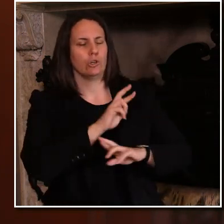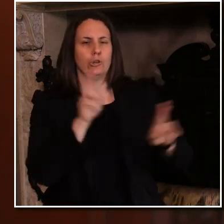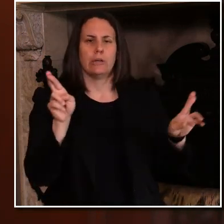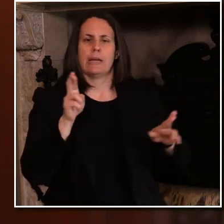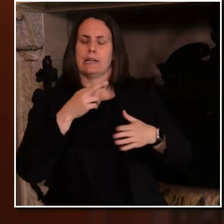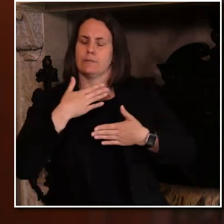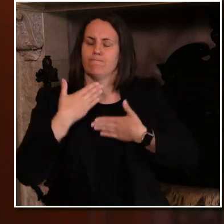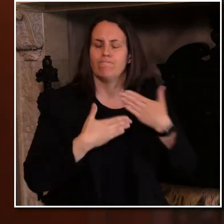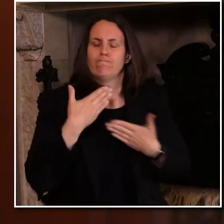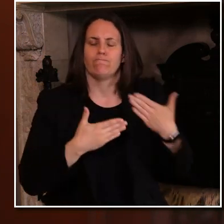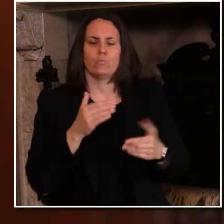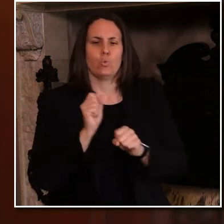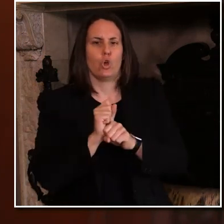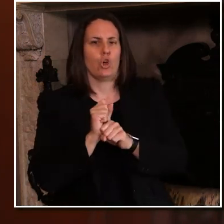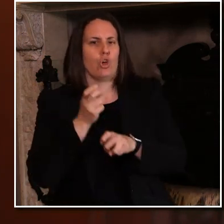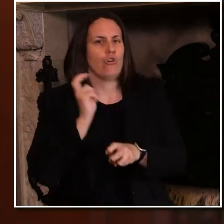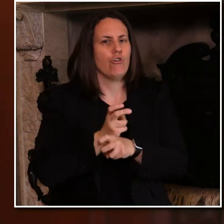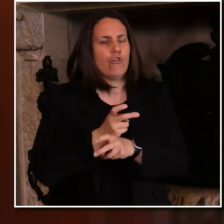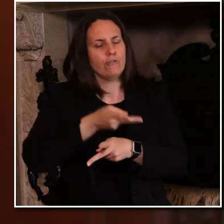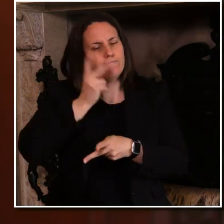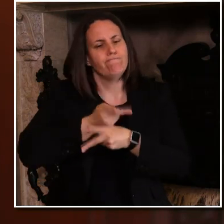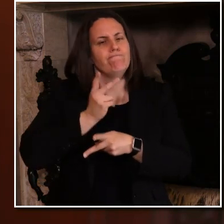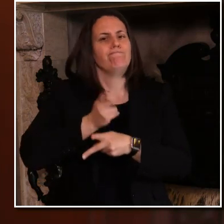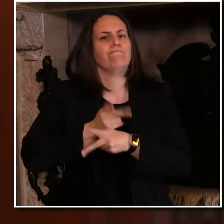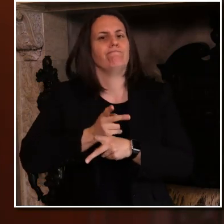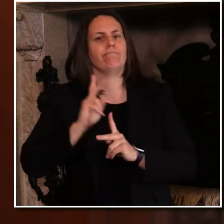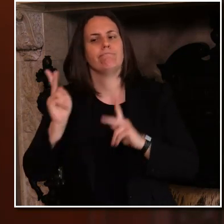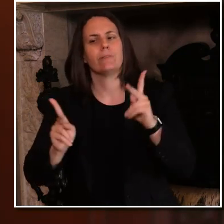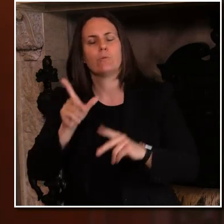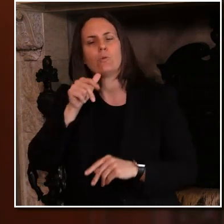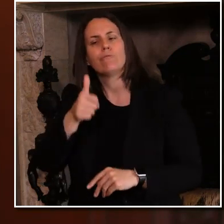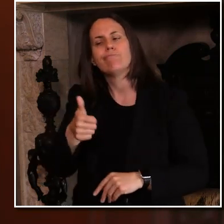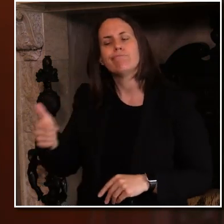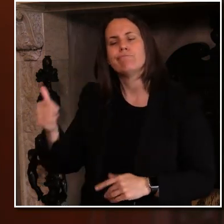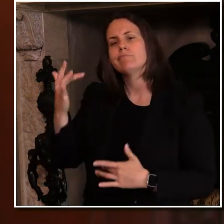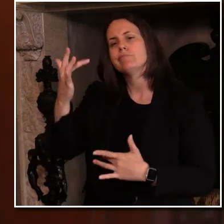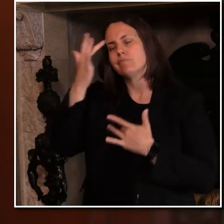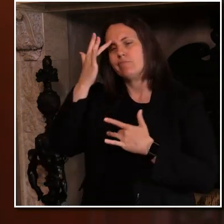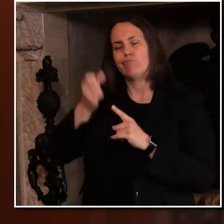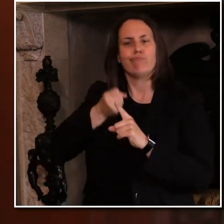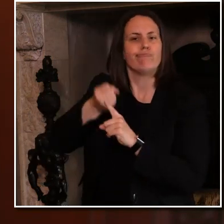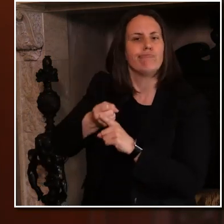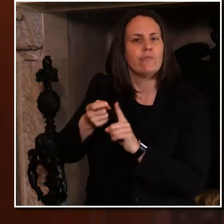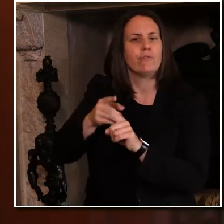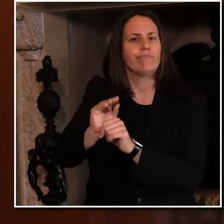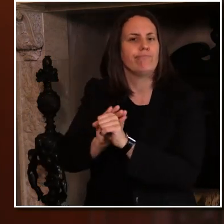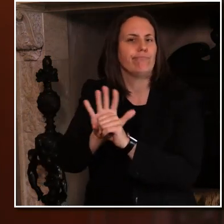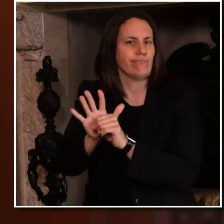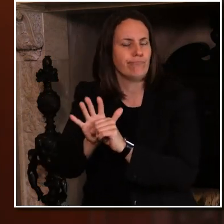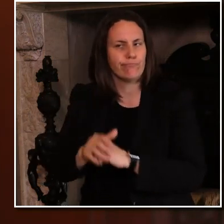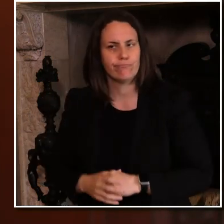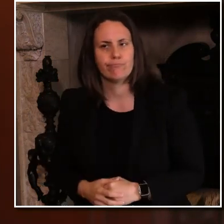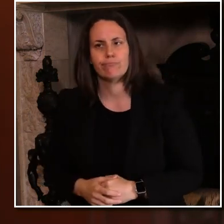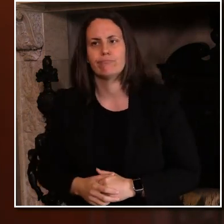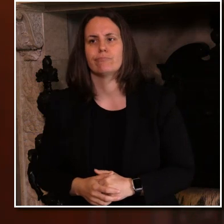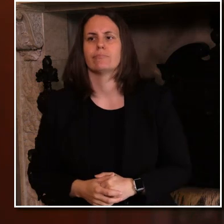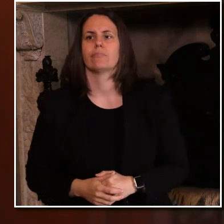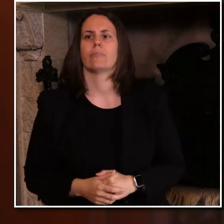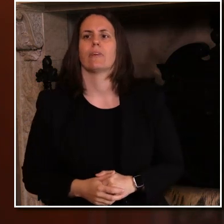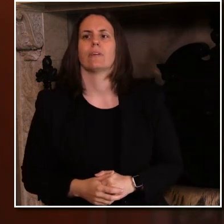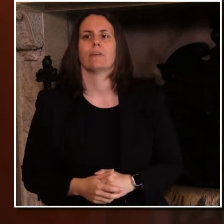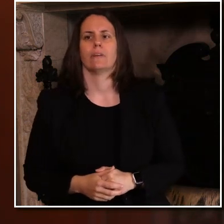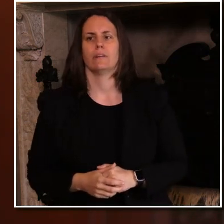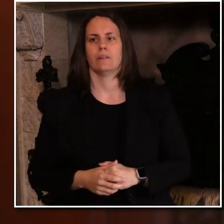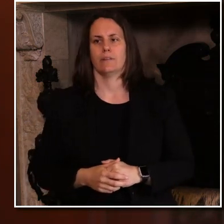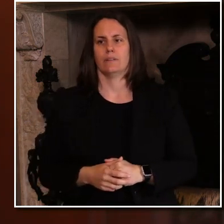are experiencing their darkest days. Given the danger of spreading COVID-19, patients are often isolated from their families